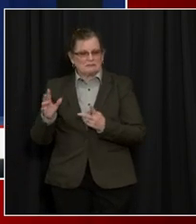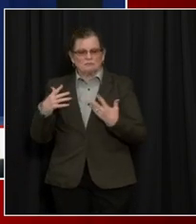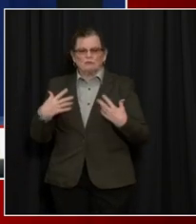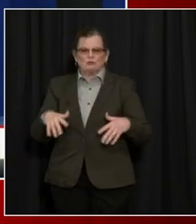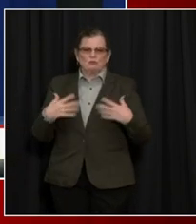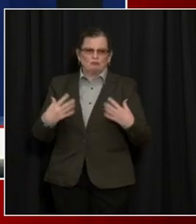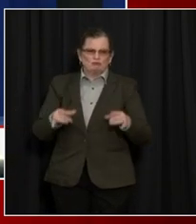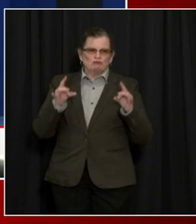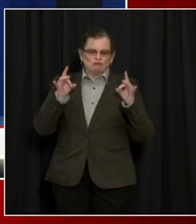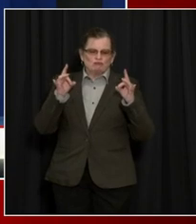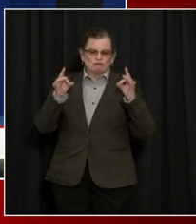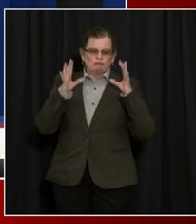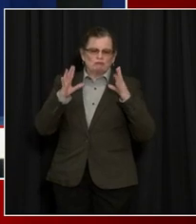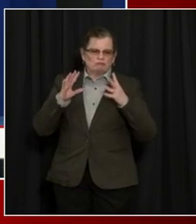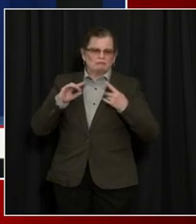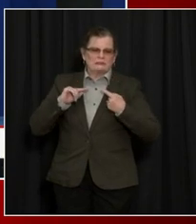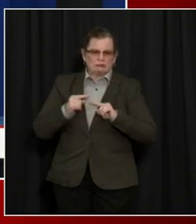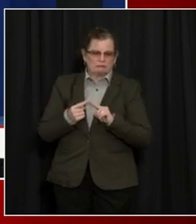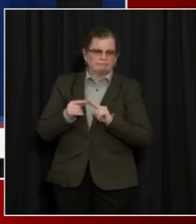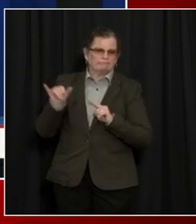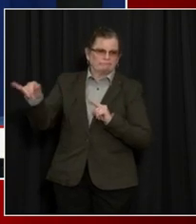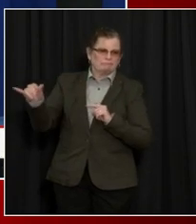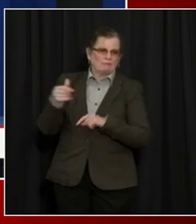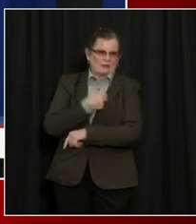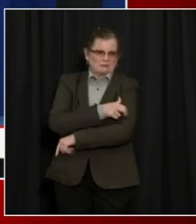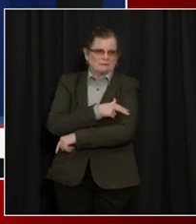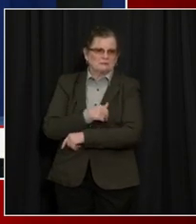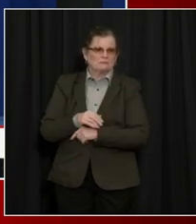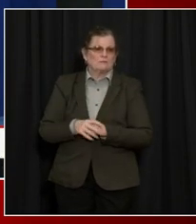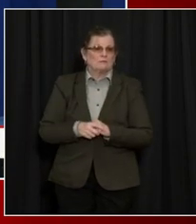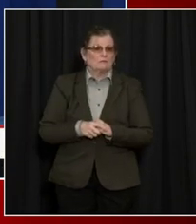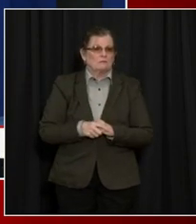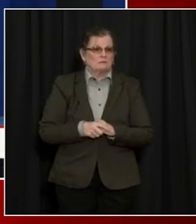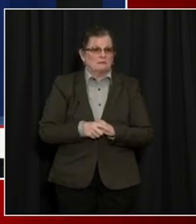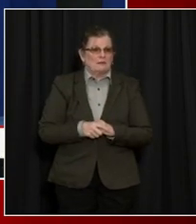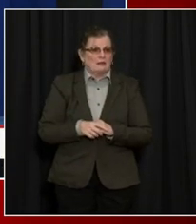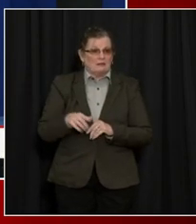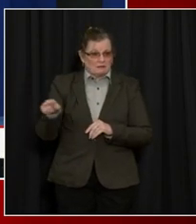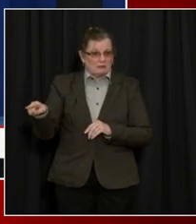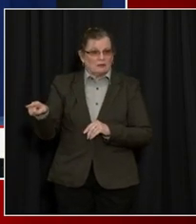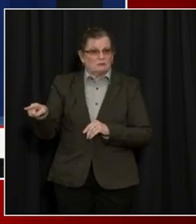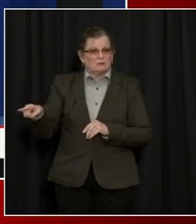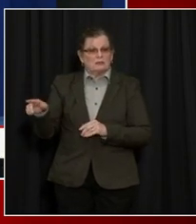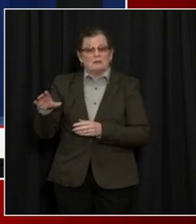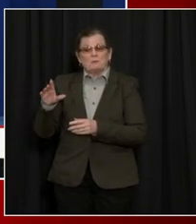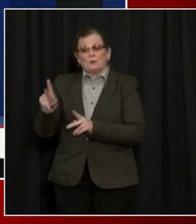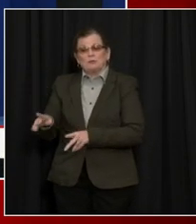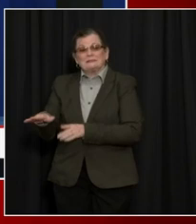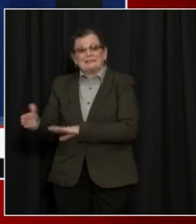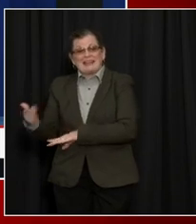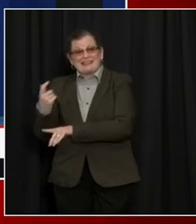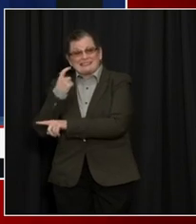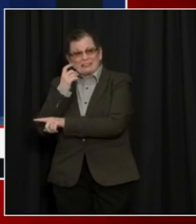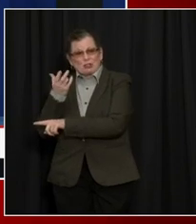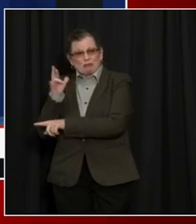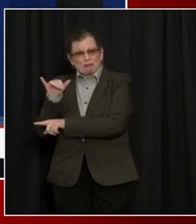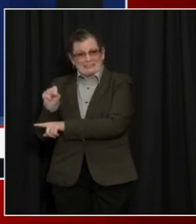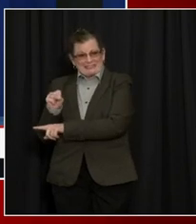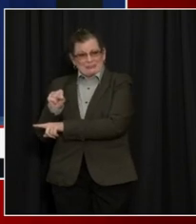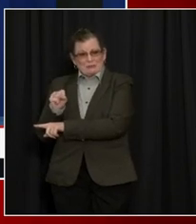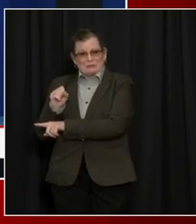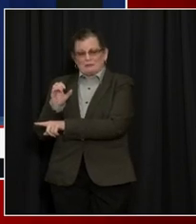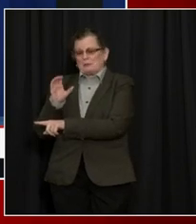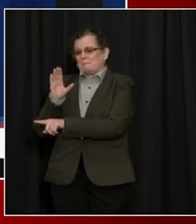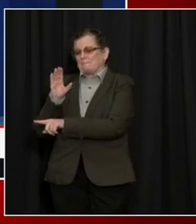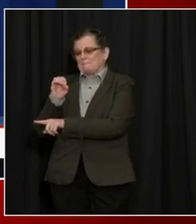as 22-year-old Christopher Beckwith, Jr. of Northwest D.C. It's my understanding that the